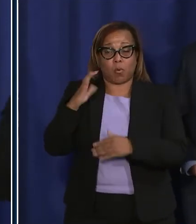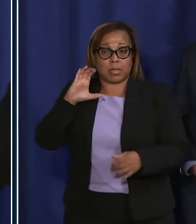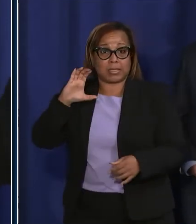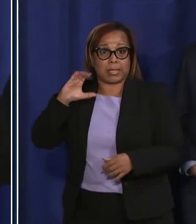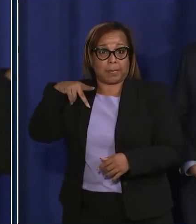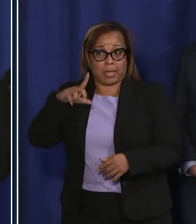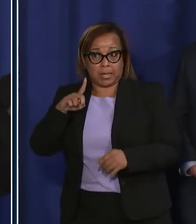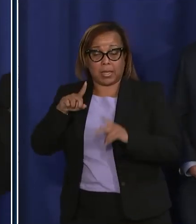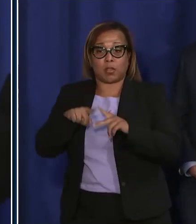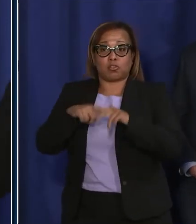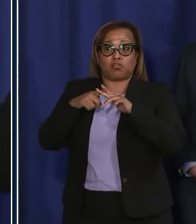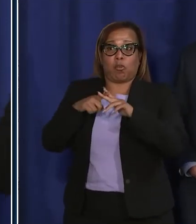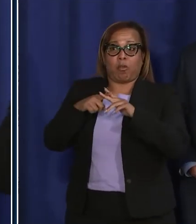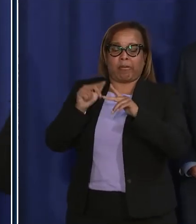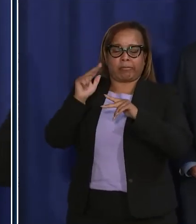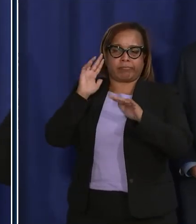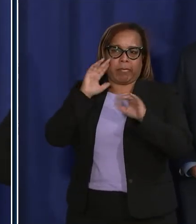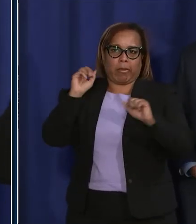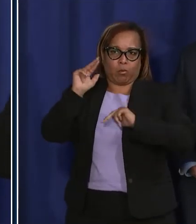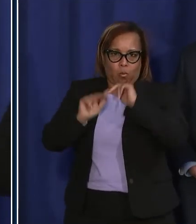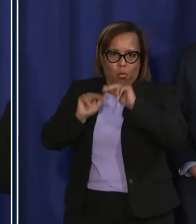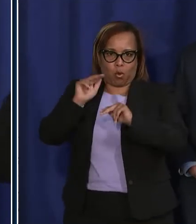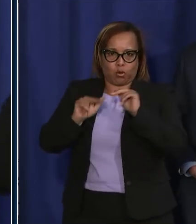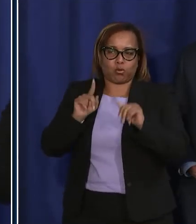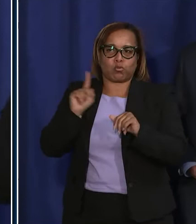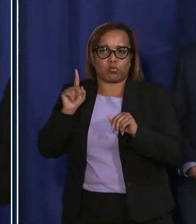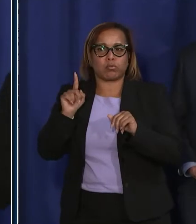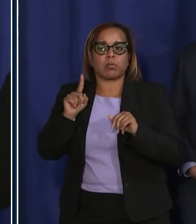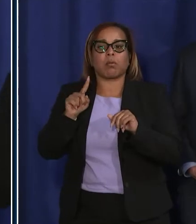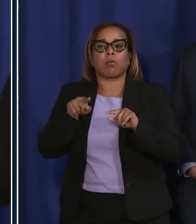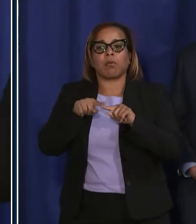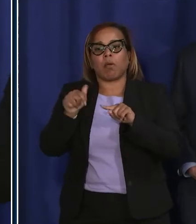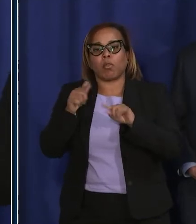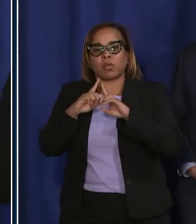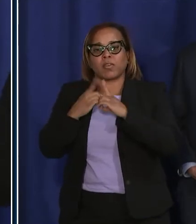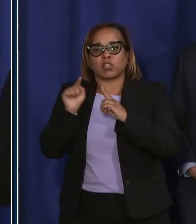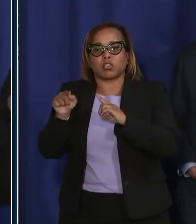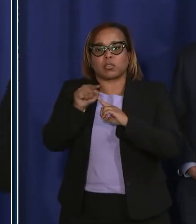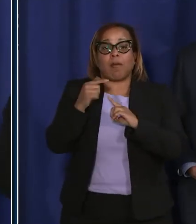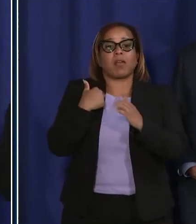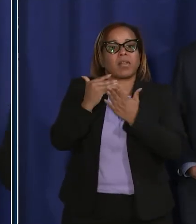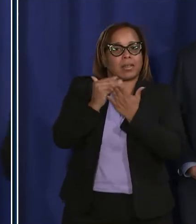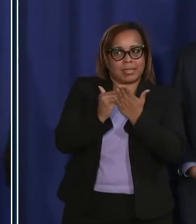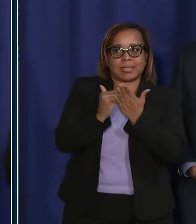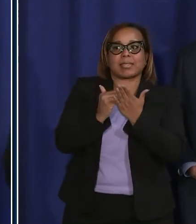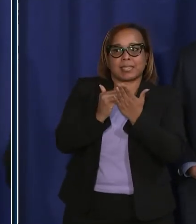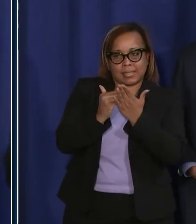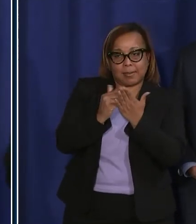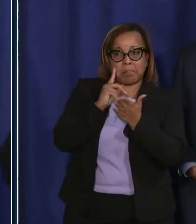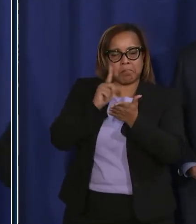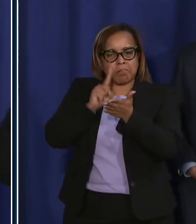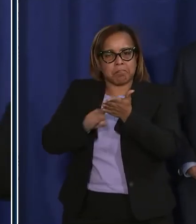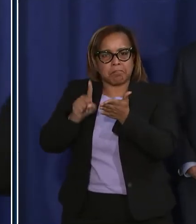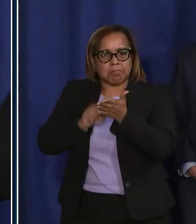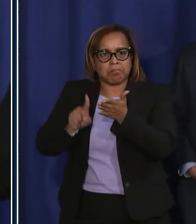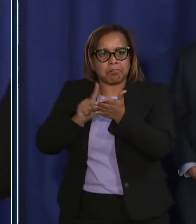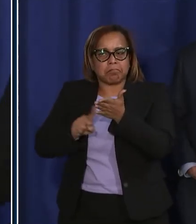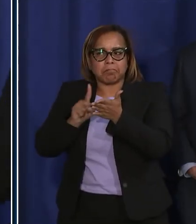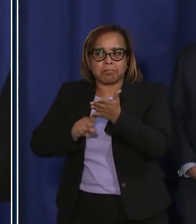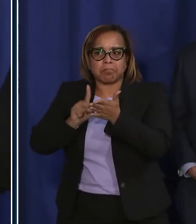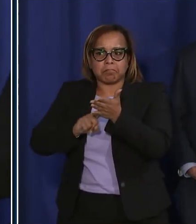CPD, starting at headquarters and then branching out to other divisions, has a list, making sure that